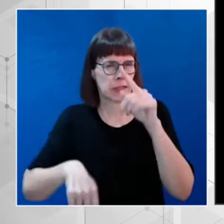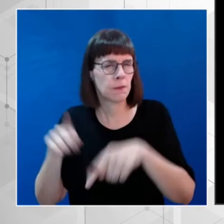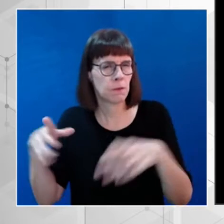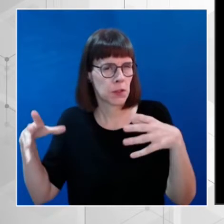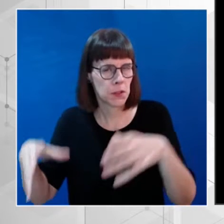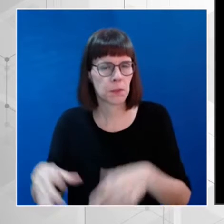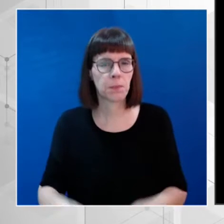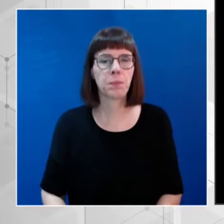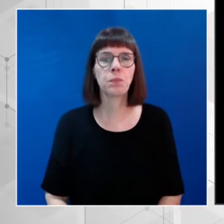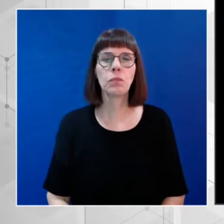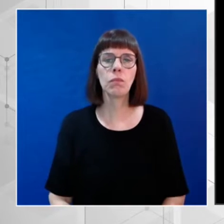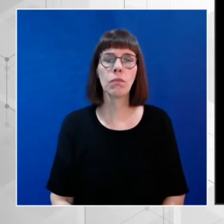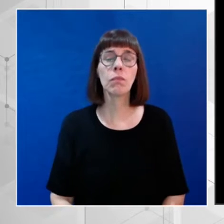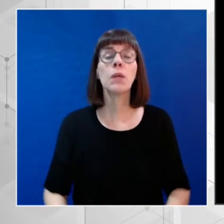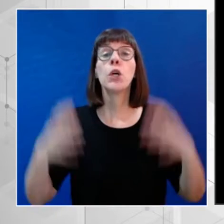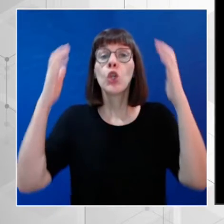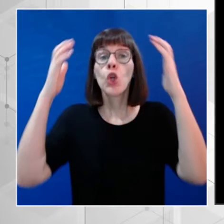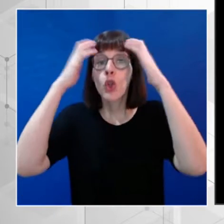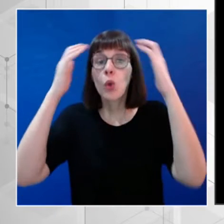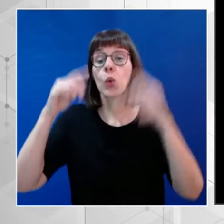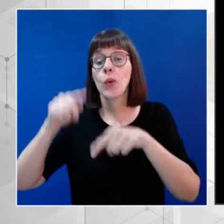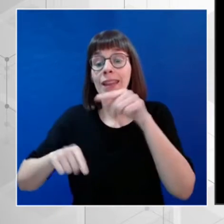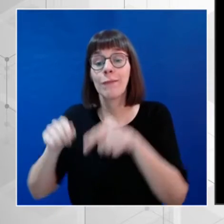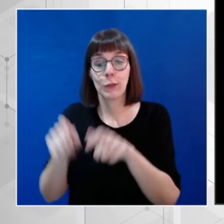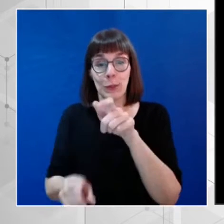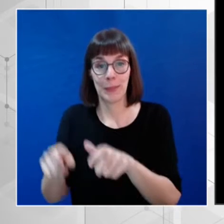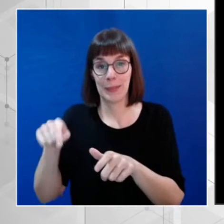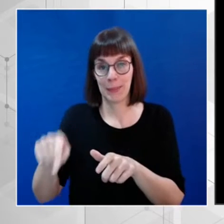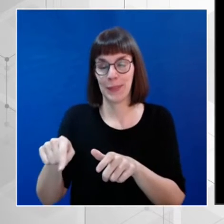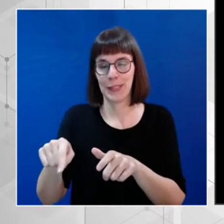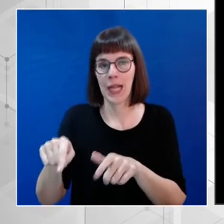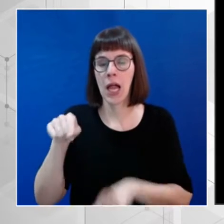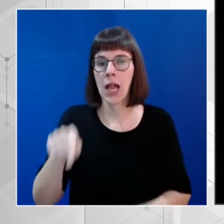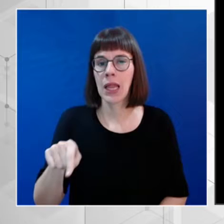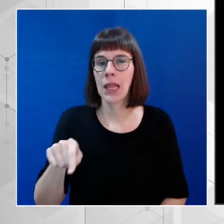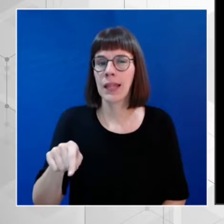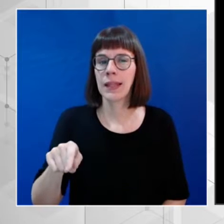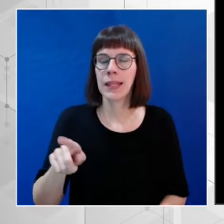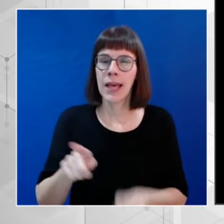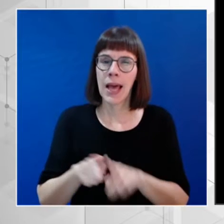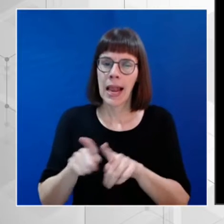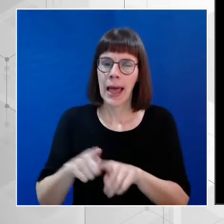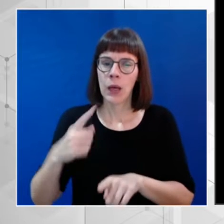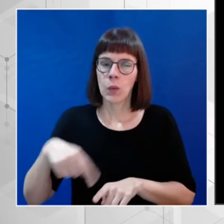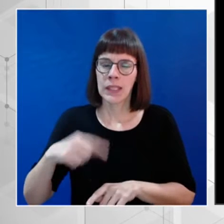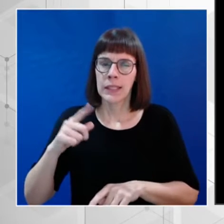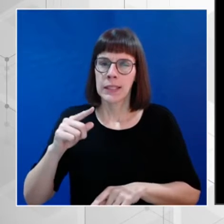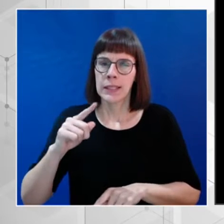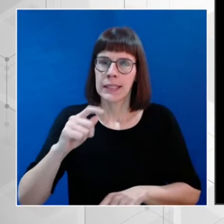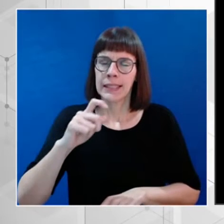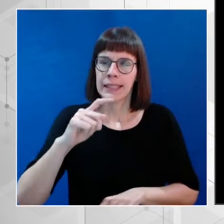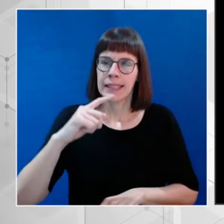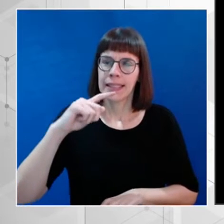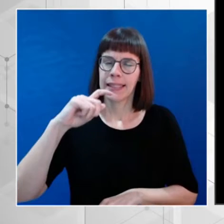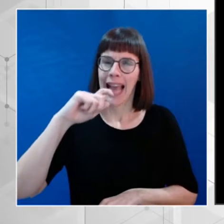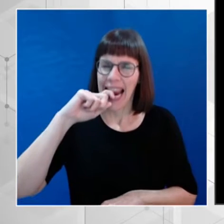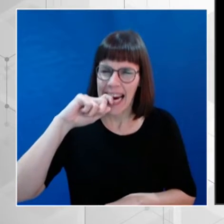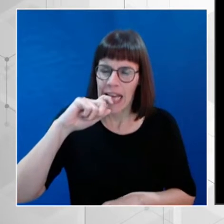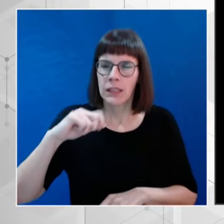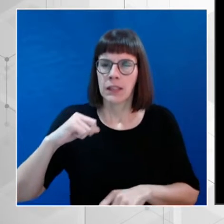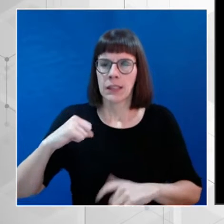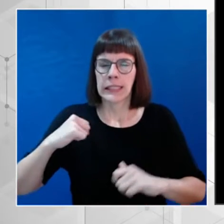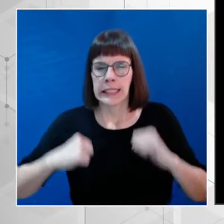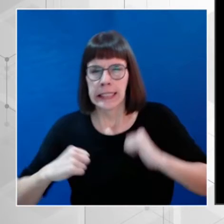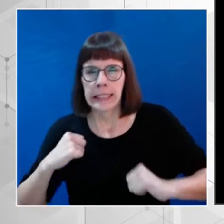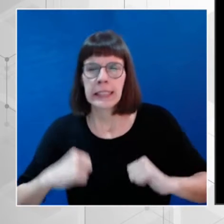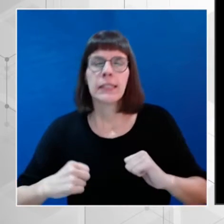neurodiverse people. It's that we usually have to go against our grain at least a little bit to conform and fit in. And